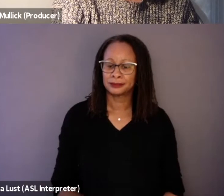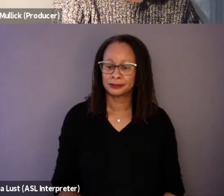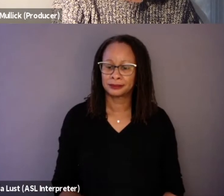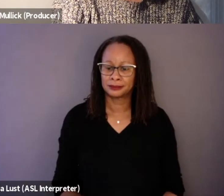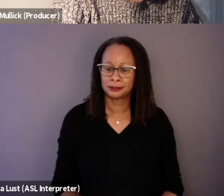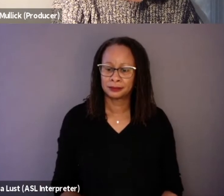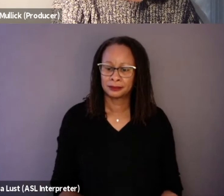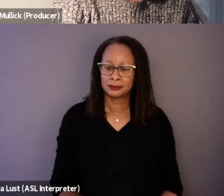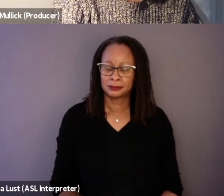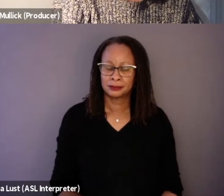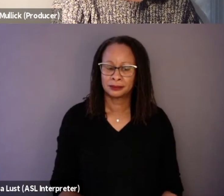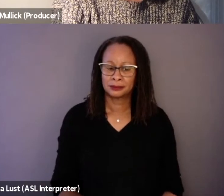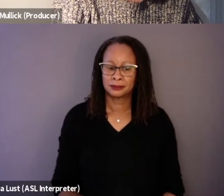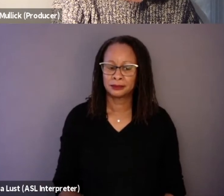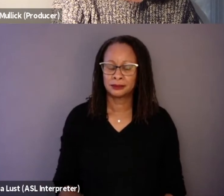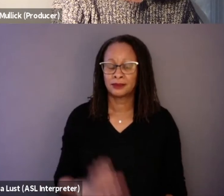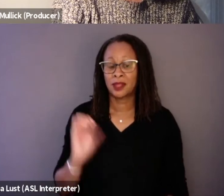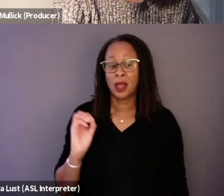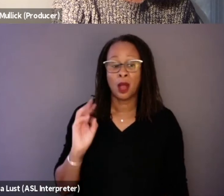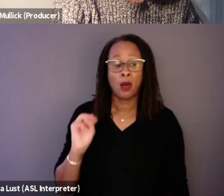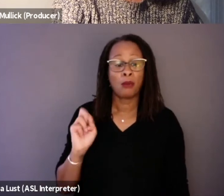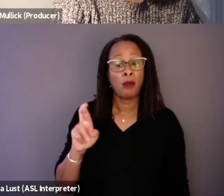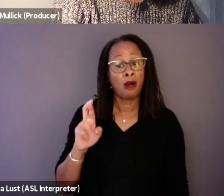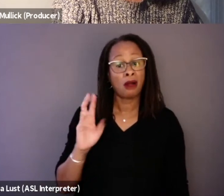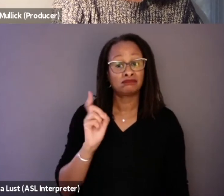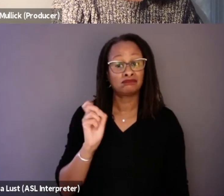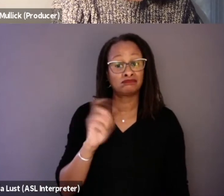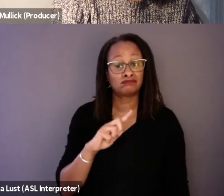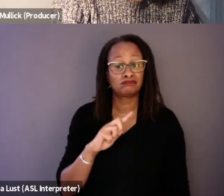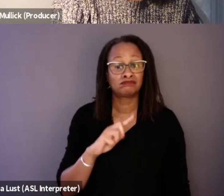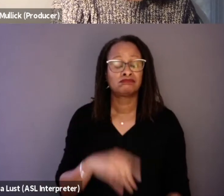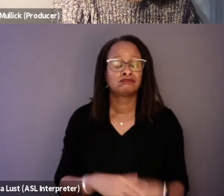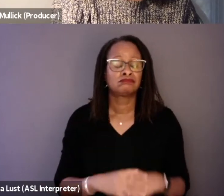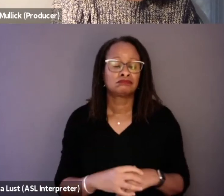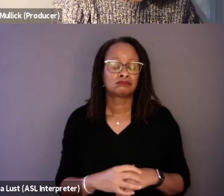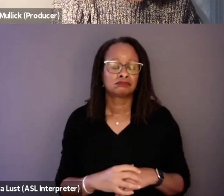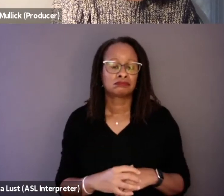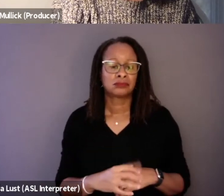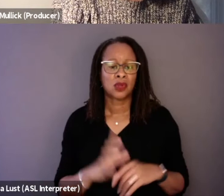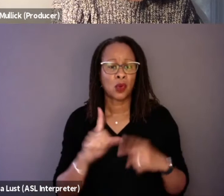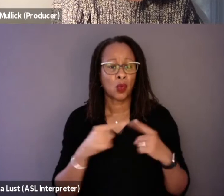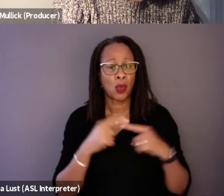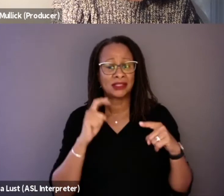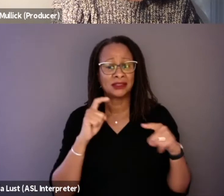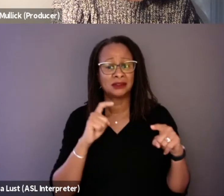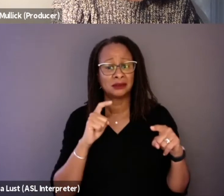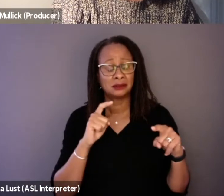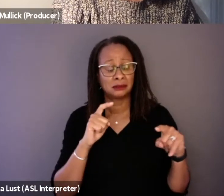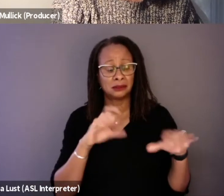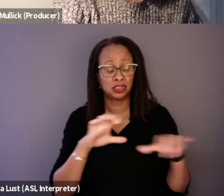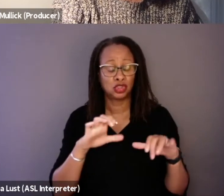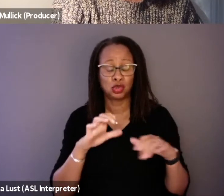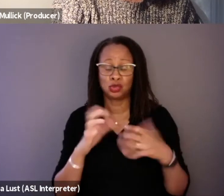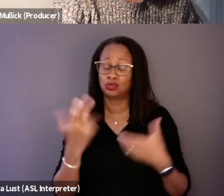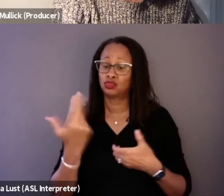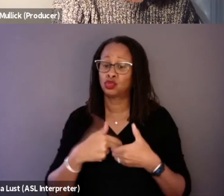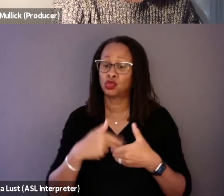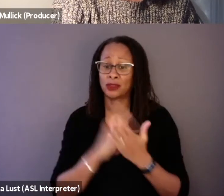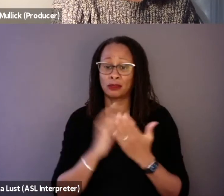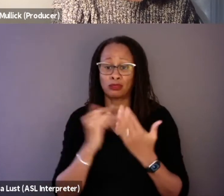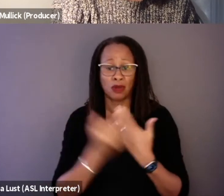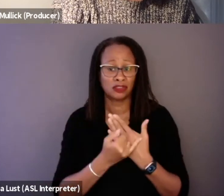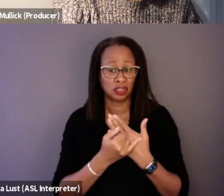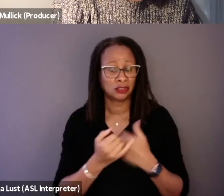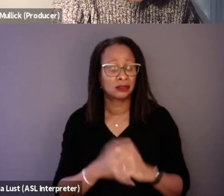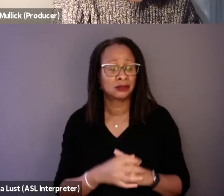mm-hmm. Omar, at what point did you meet up with Elizabeth in